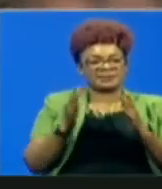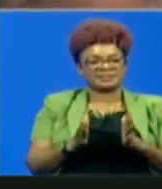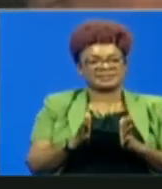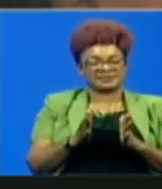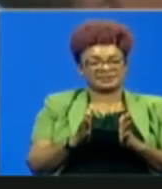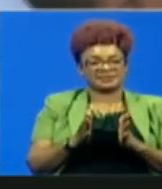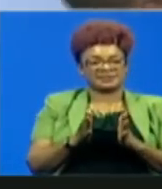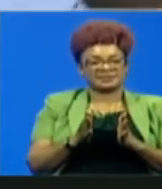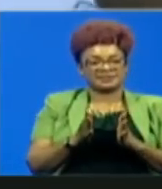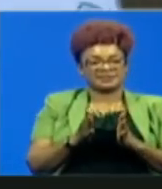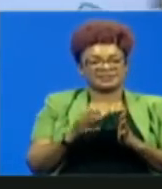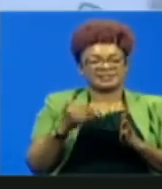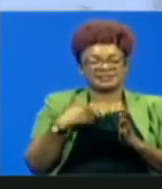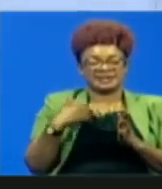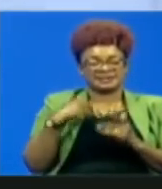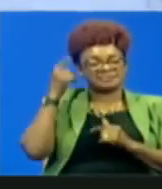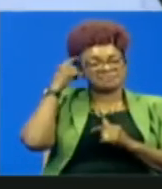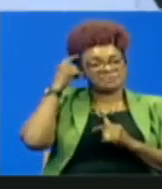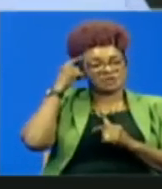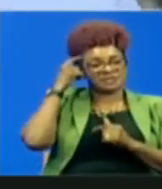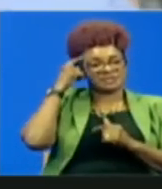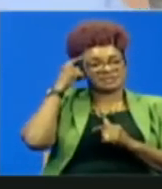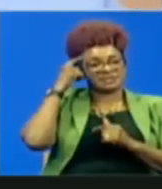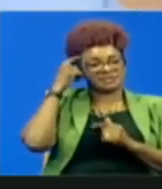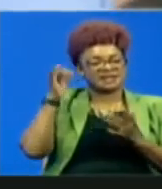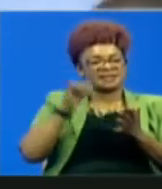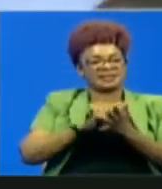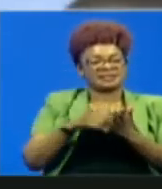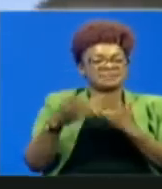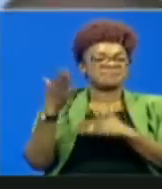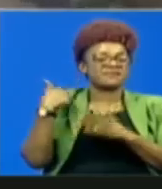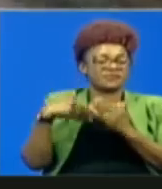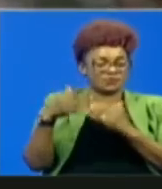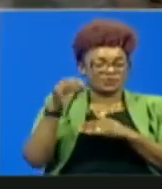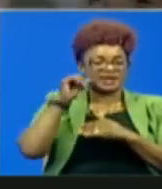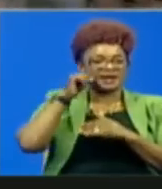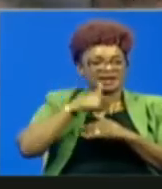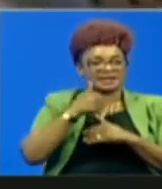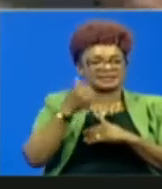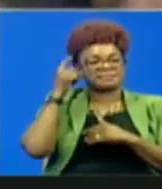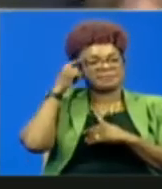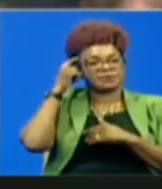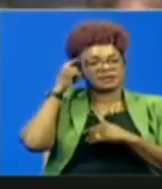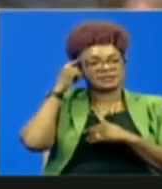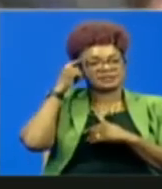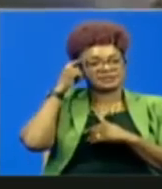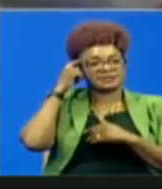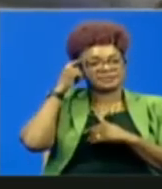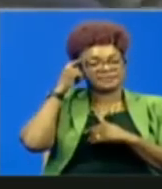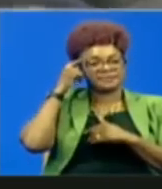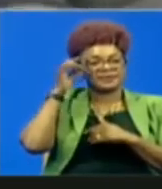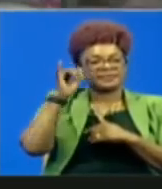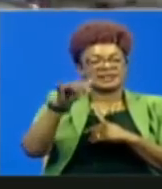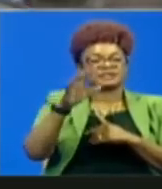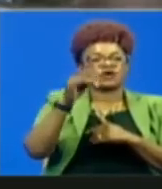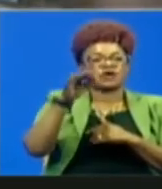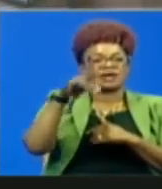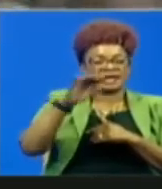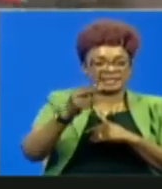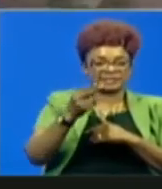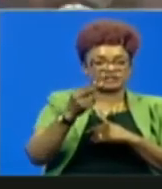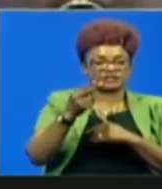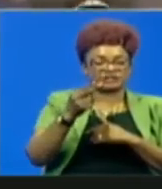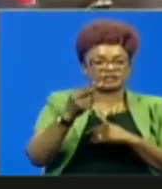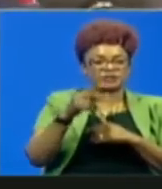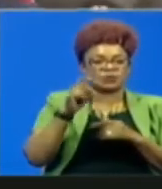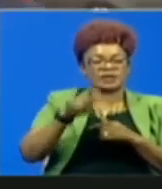It's really brought back the memories that he used to give us, the nice memories. The Rambo stars, we need Oliech back. Yes. That